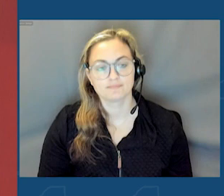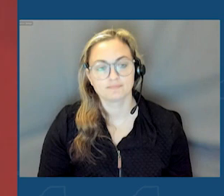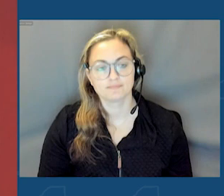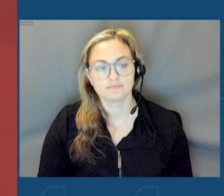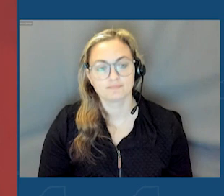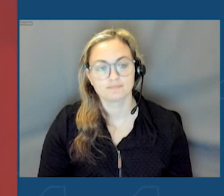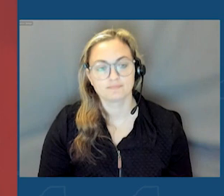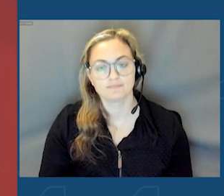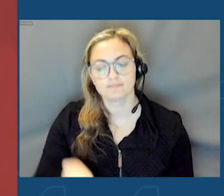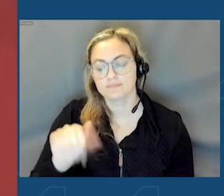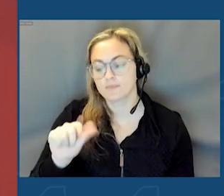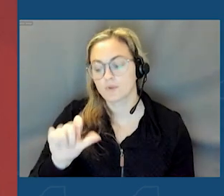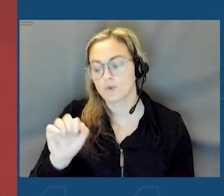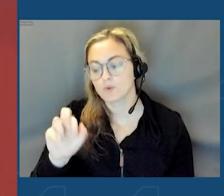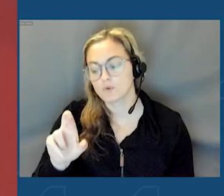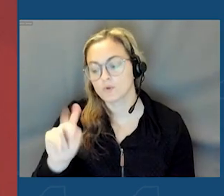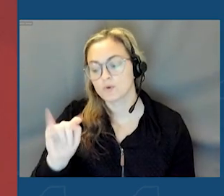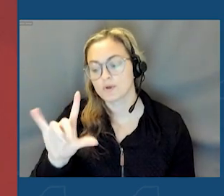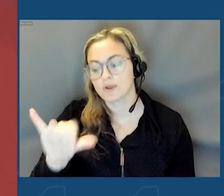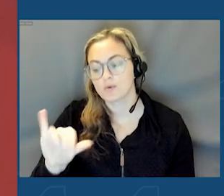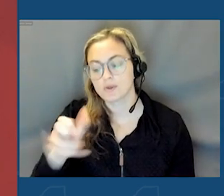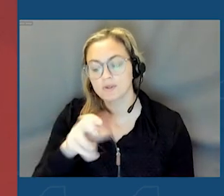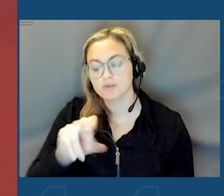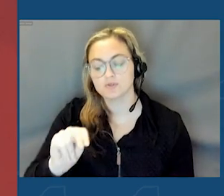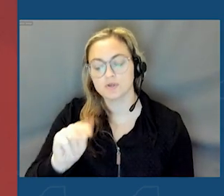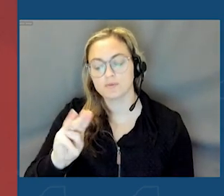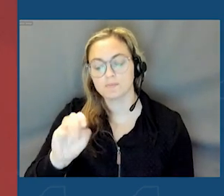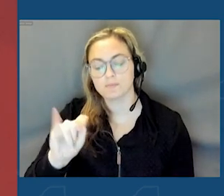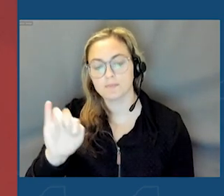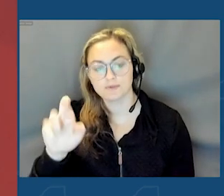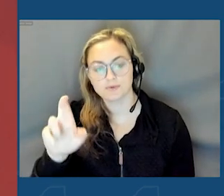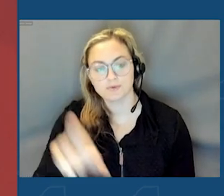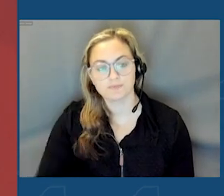Ulster County Executive Jen Metzger.